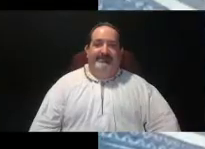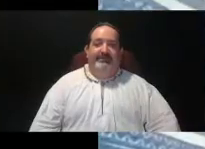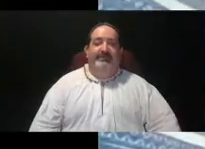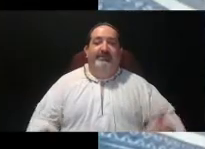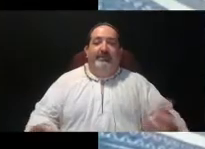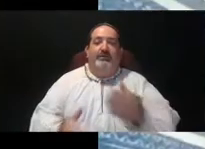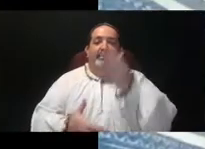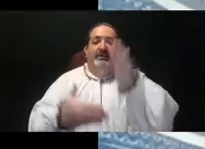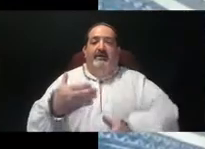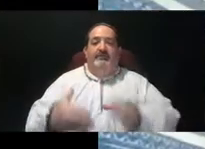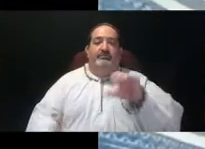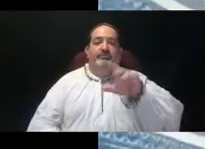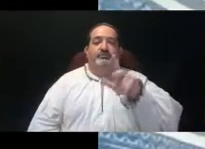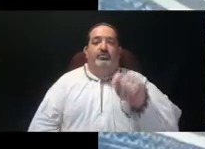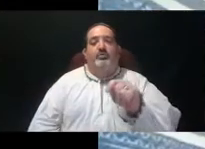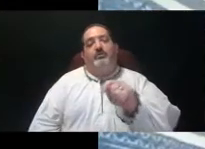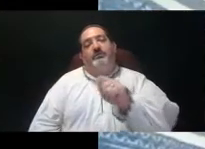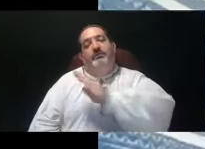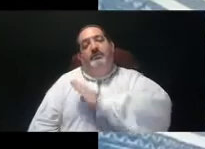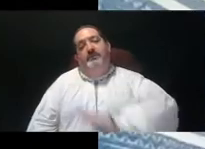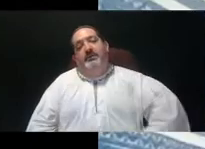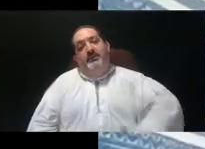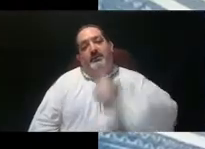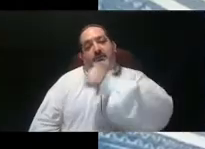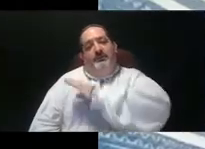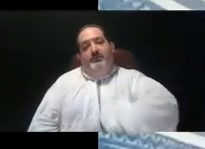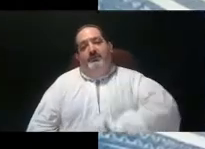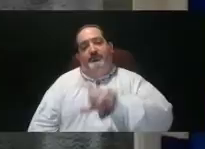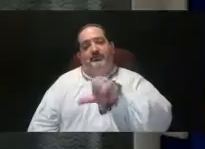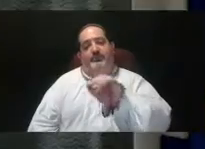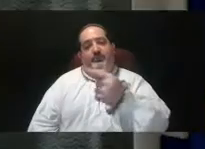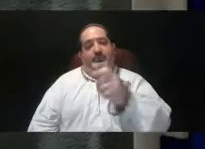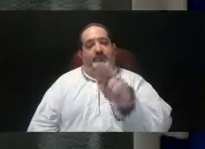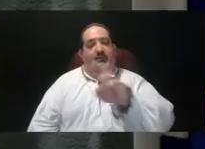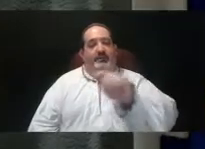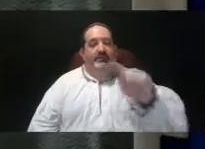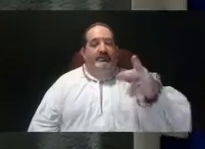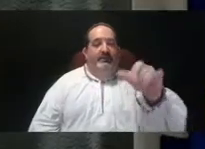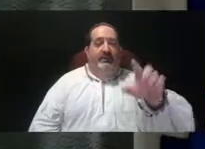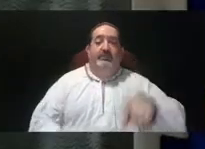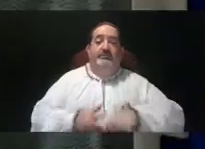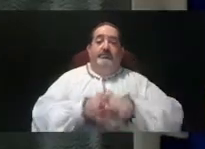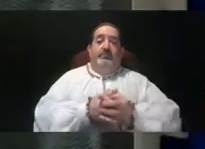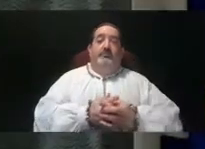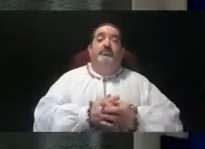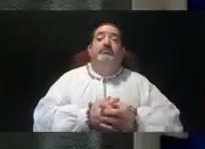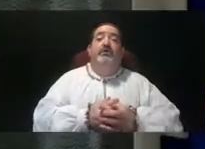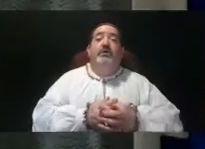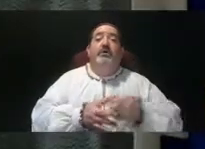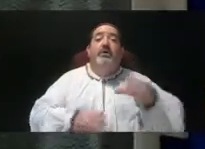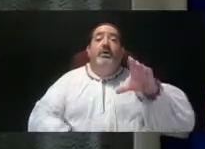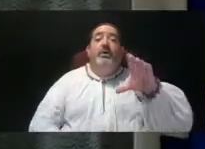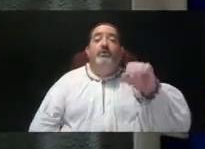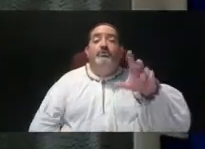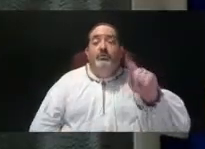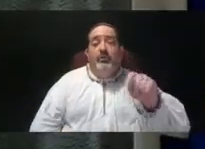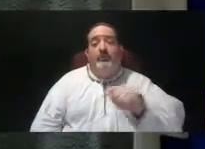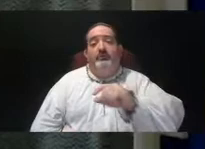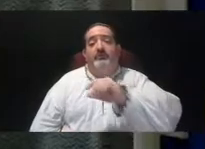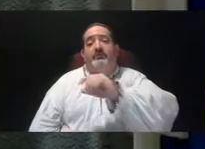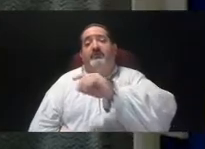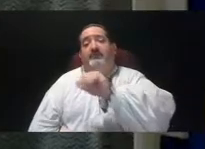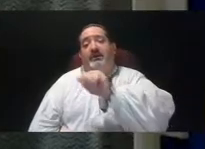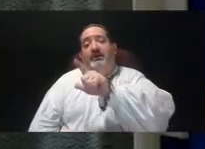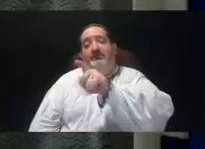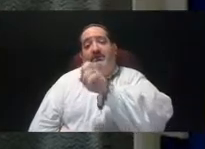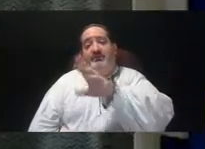Here closes the court of their Excellencies, Logan and Tyna. Here resumes the court of their Majesties, Alexander and Tahira.